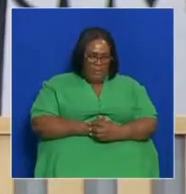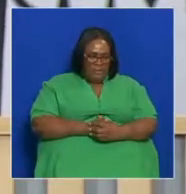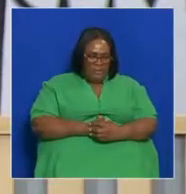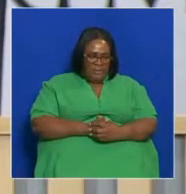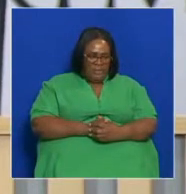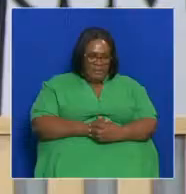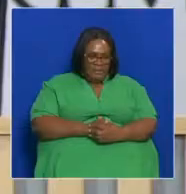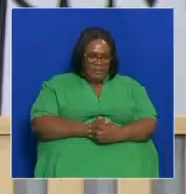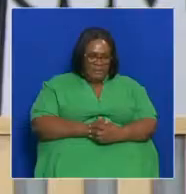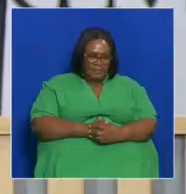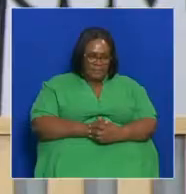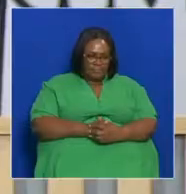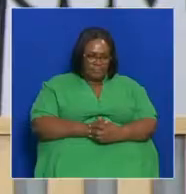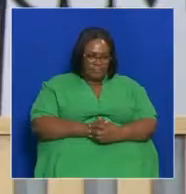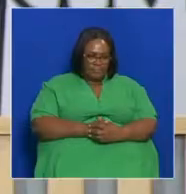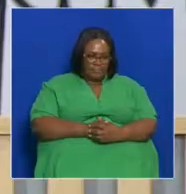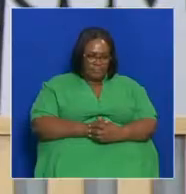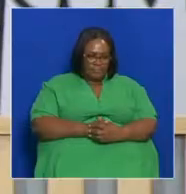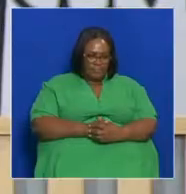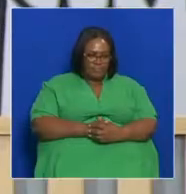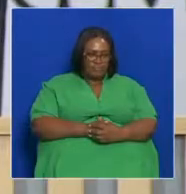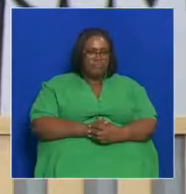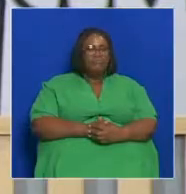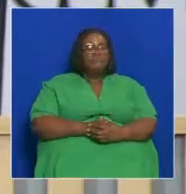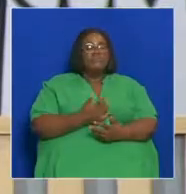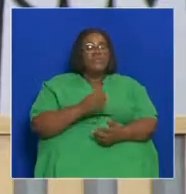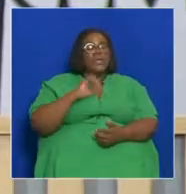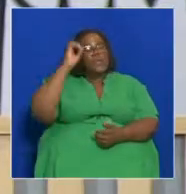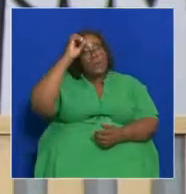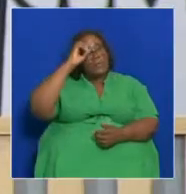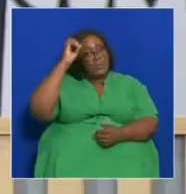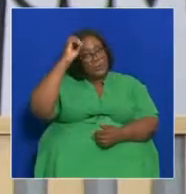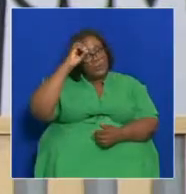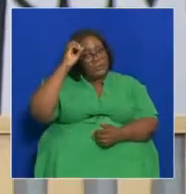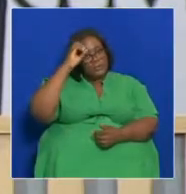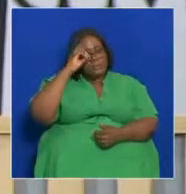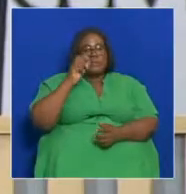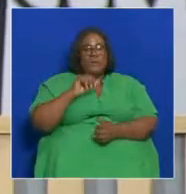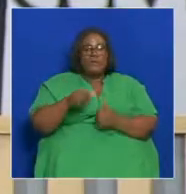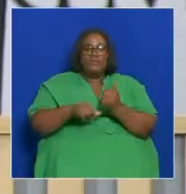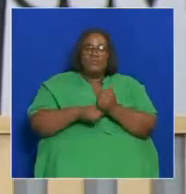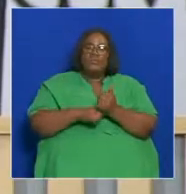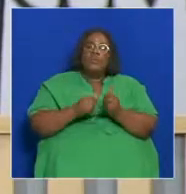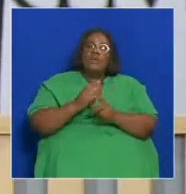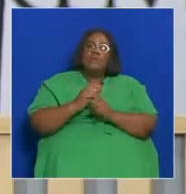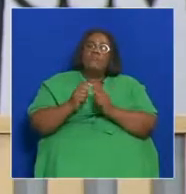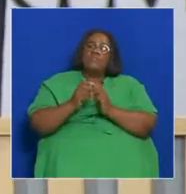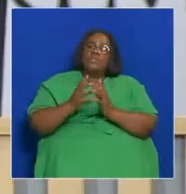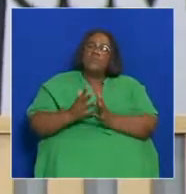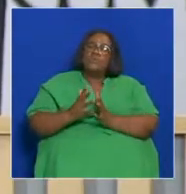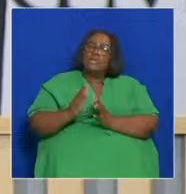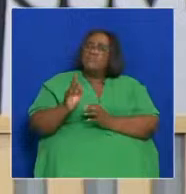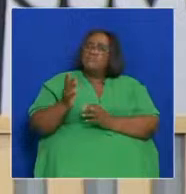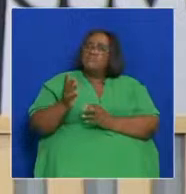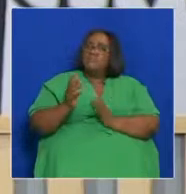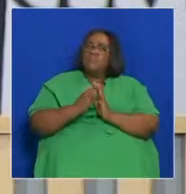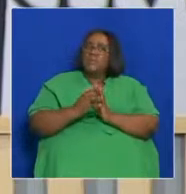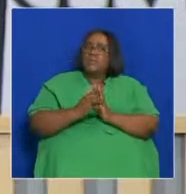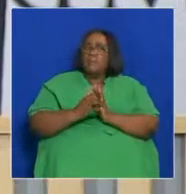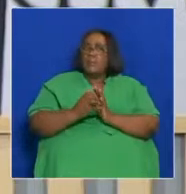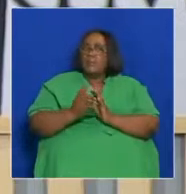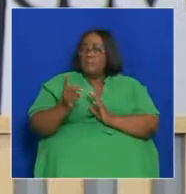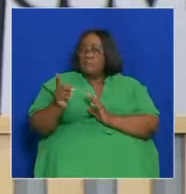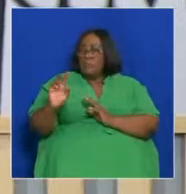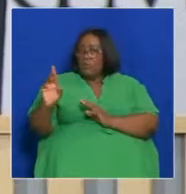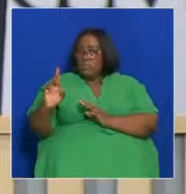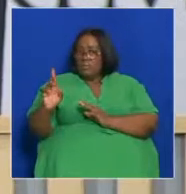the opinions of junior prosecutors like Advocate Ramsamy to say, this is how I want it to